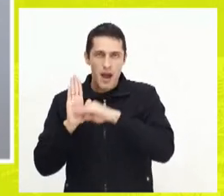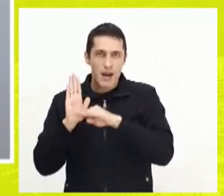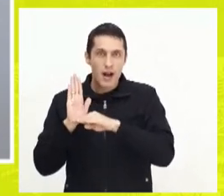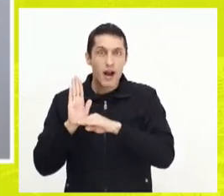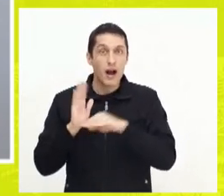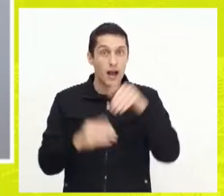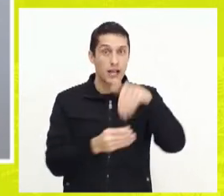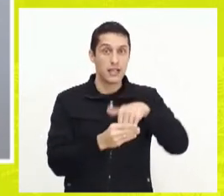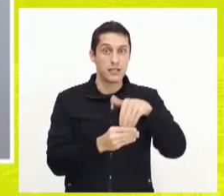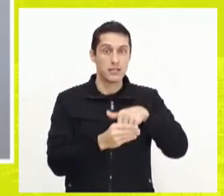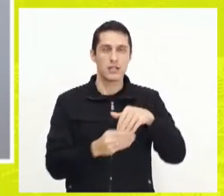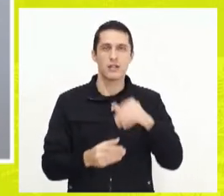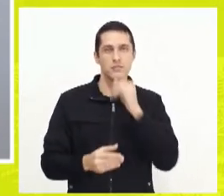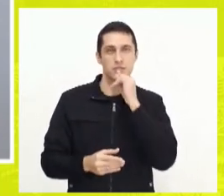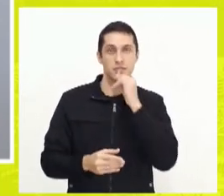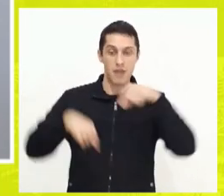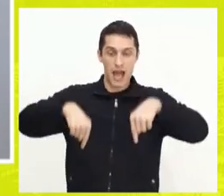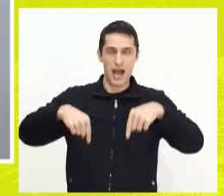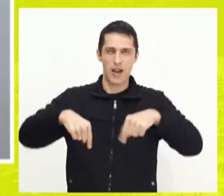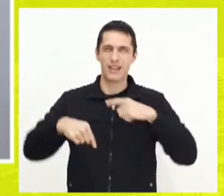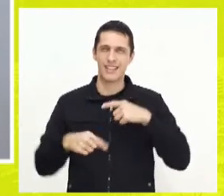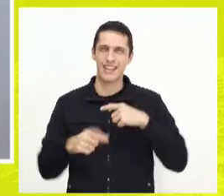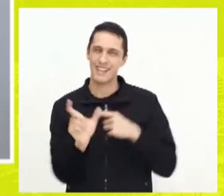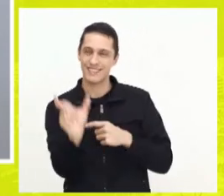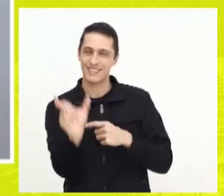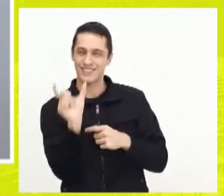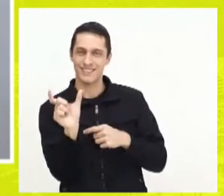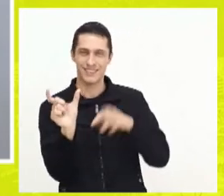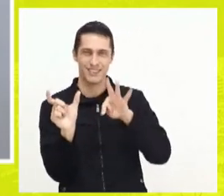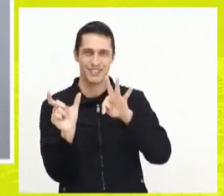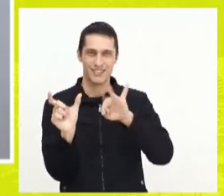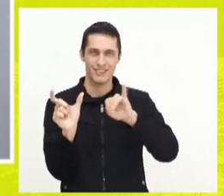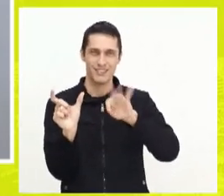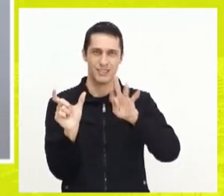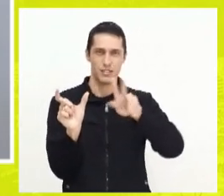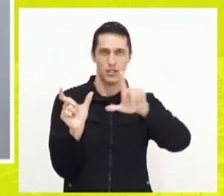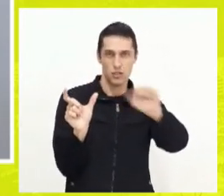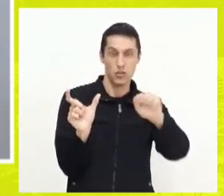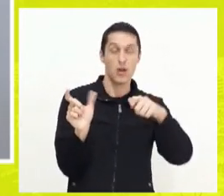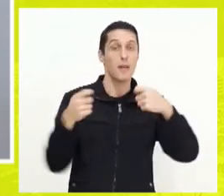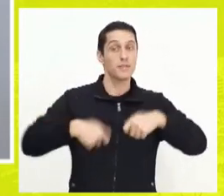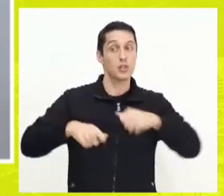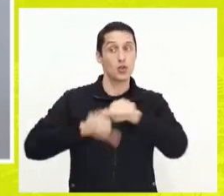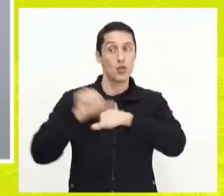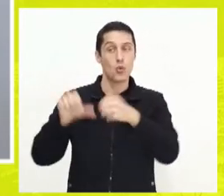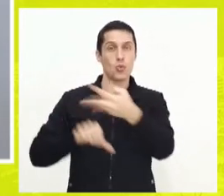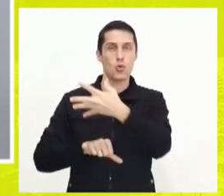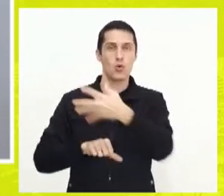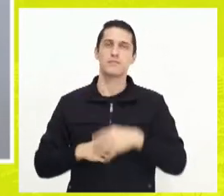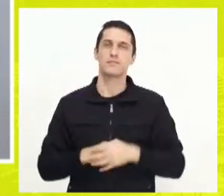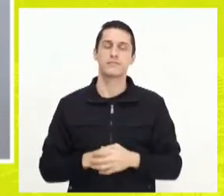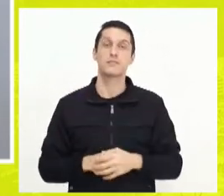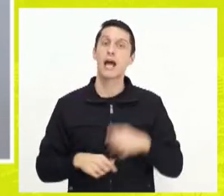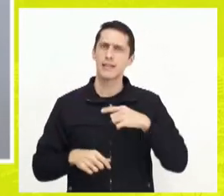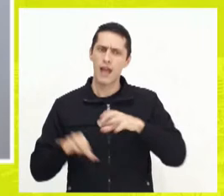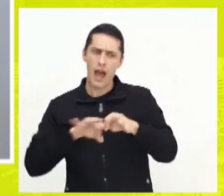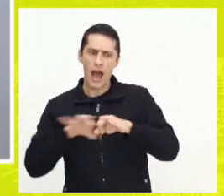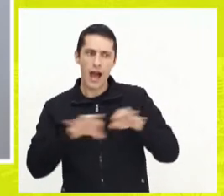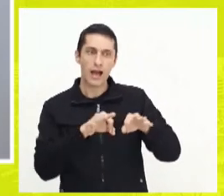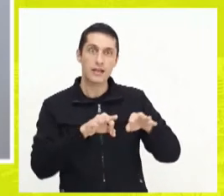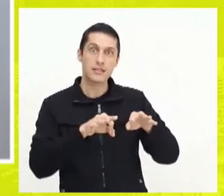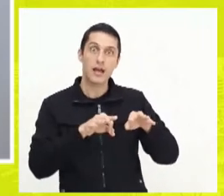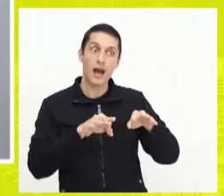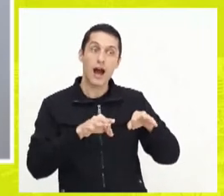we had the update of 40 cards a lot of misinformation based on the young people focusing on